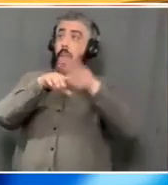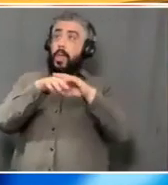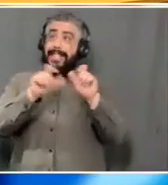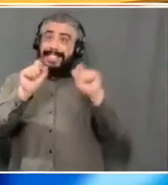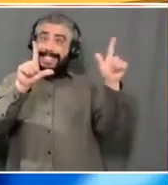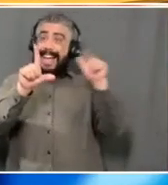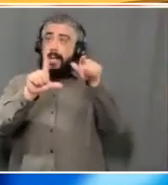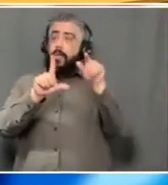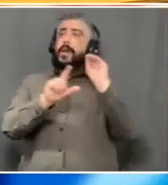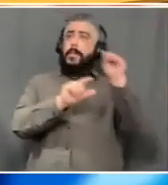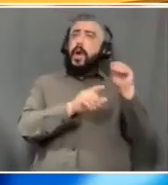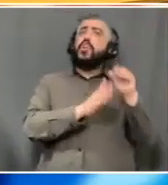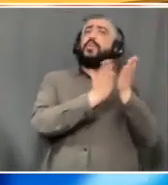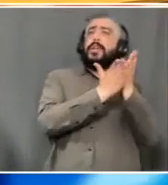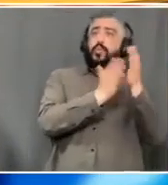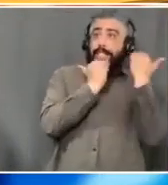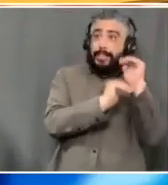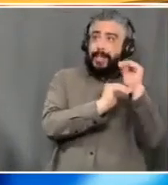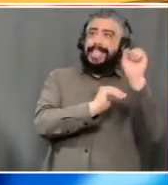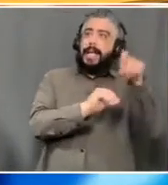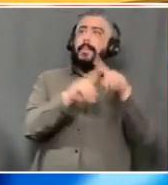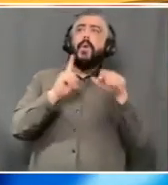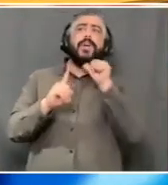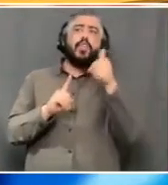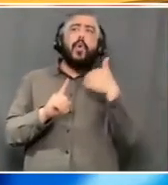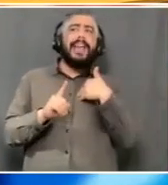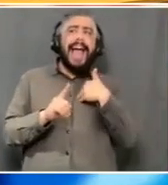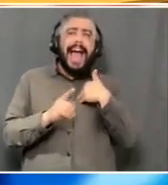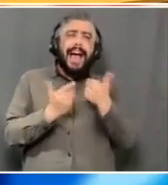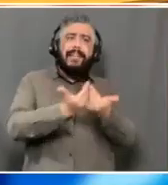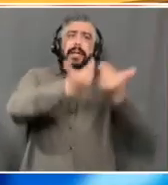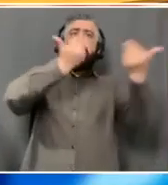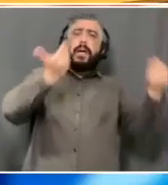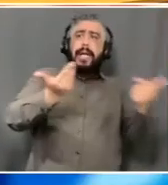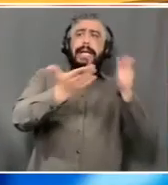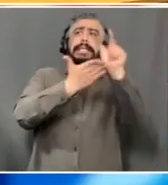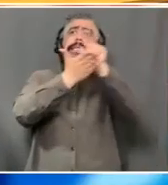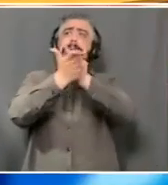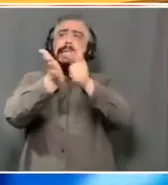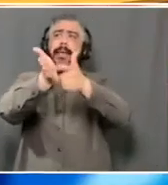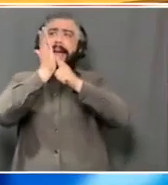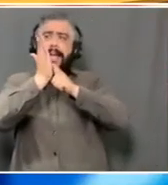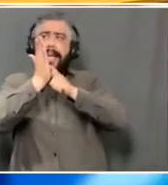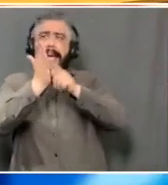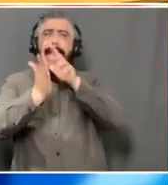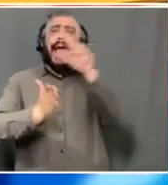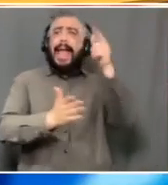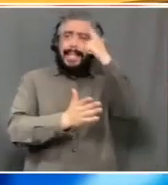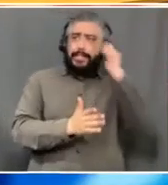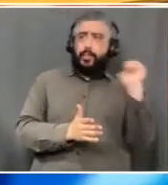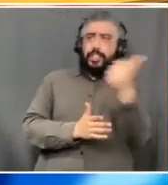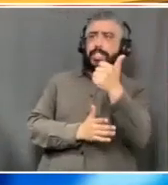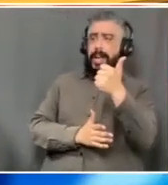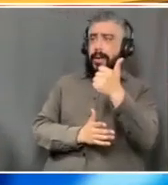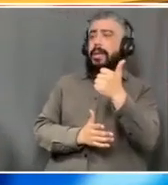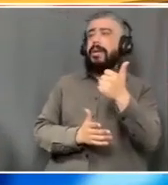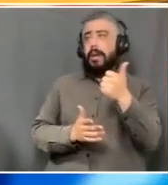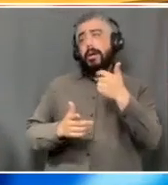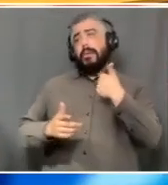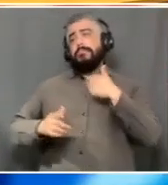we don't have is a distinction of legally mandated. And so but yes, we can